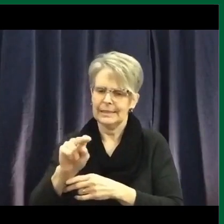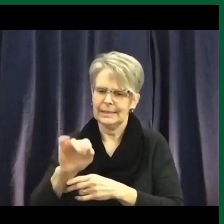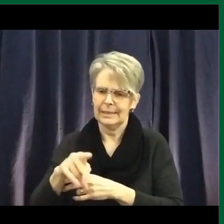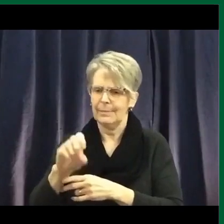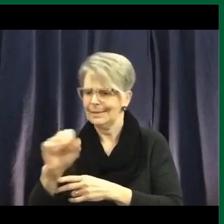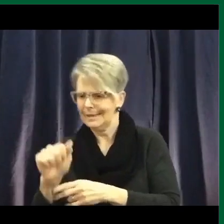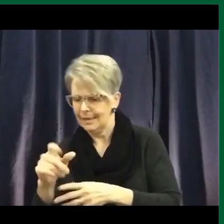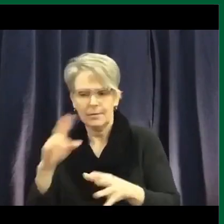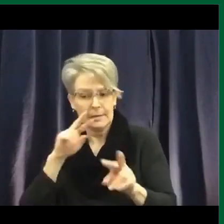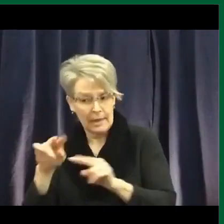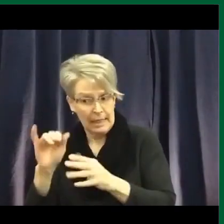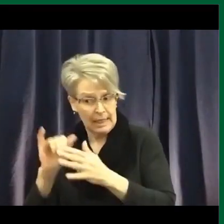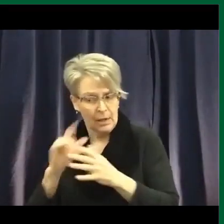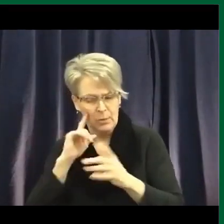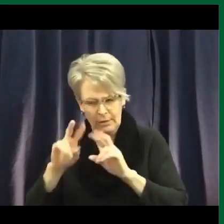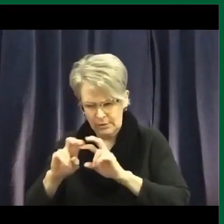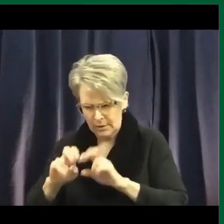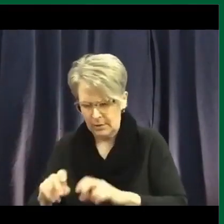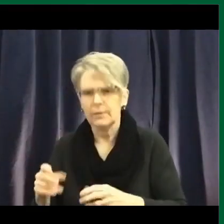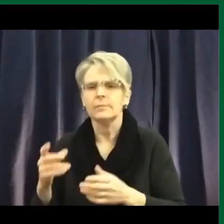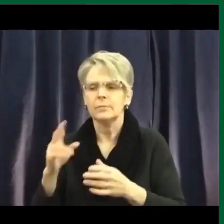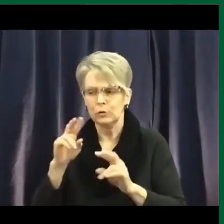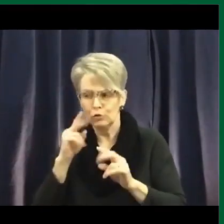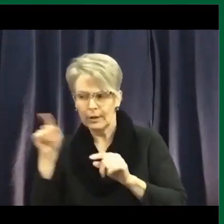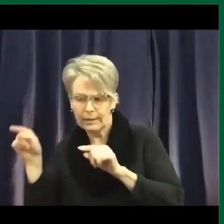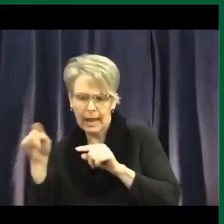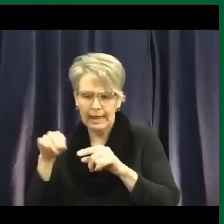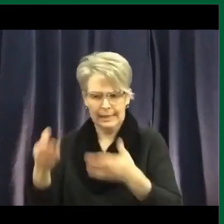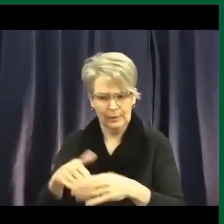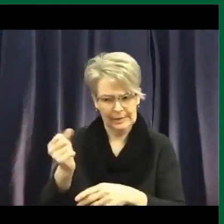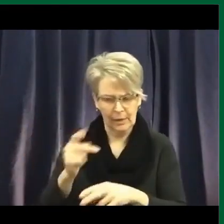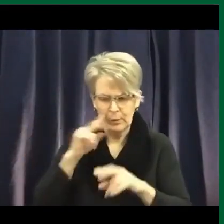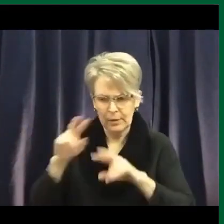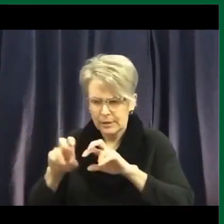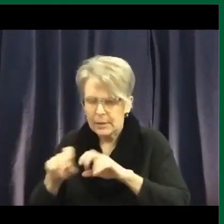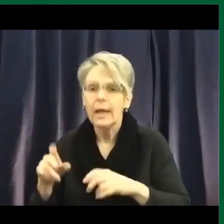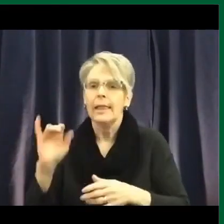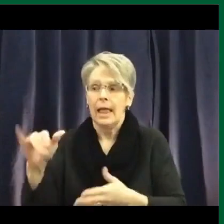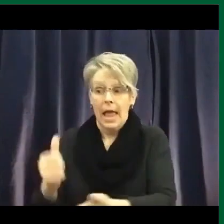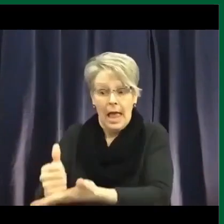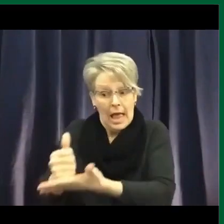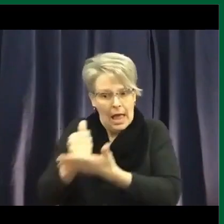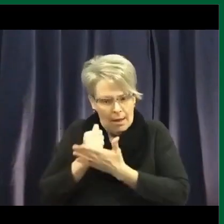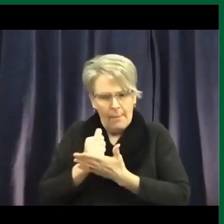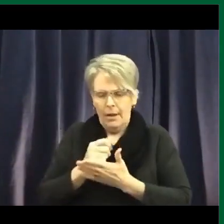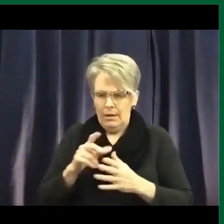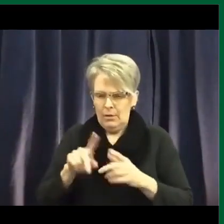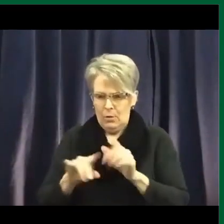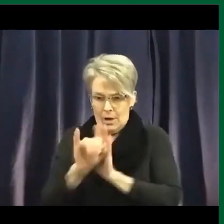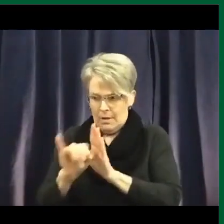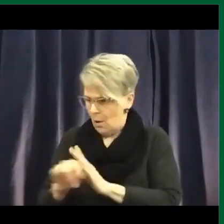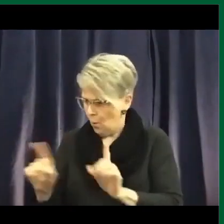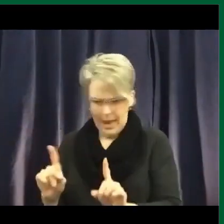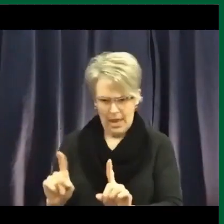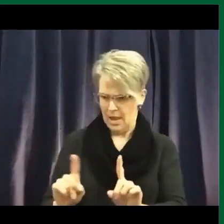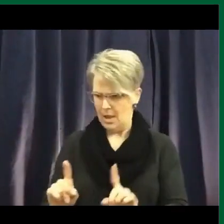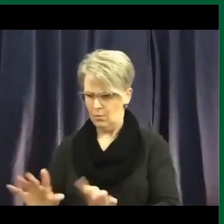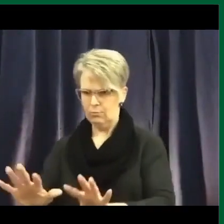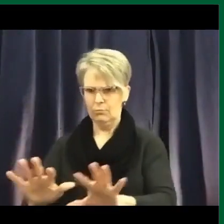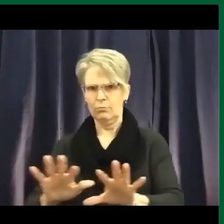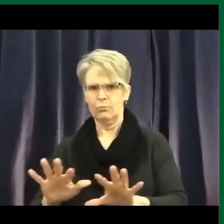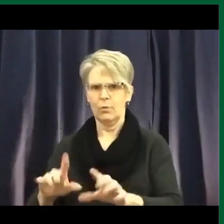in-house and in NML. So we will see more isolations, and that helps us to track, variants of concern and modify our